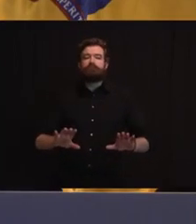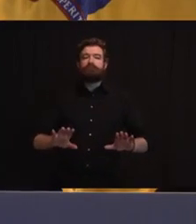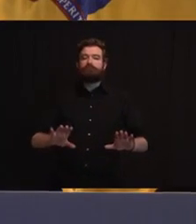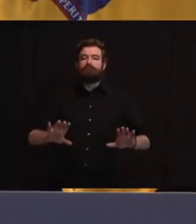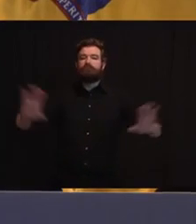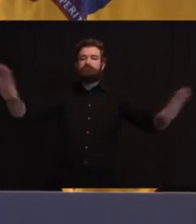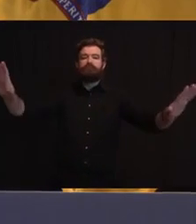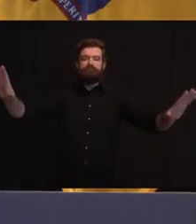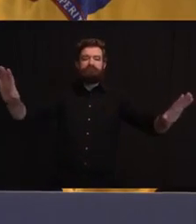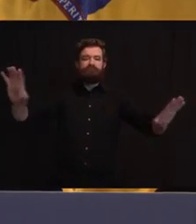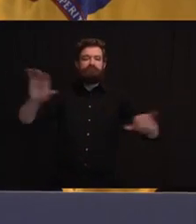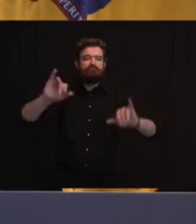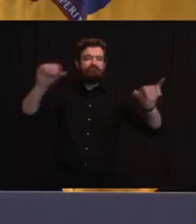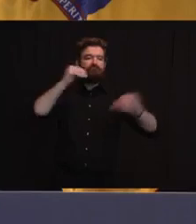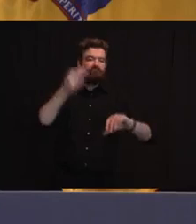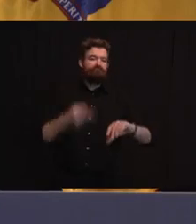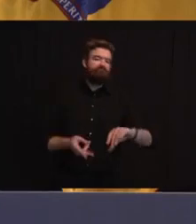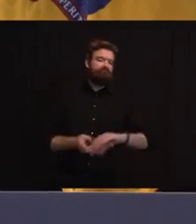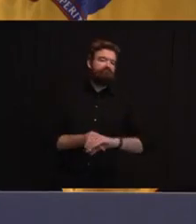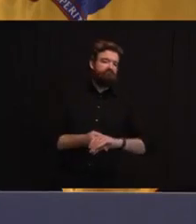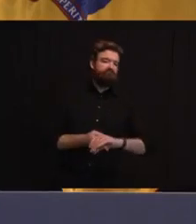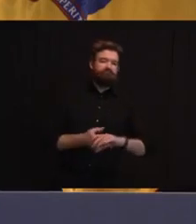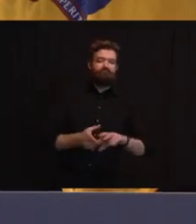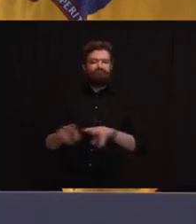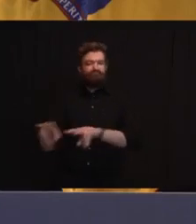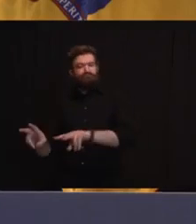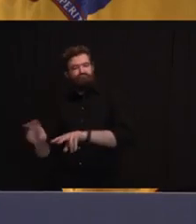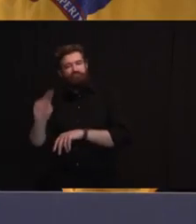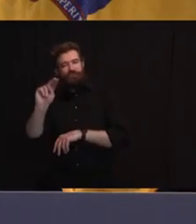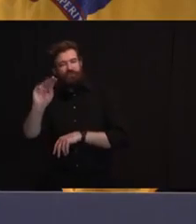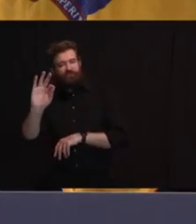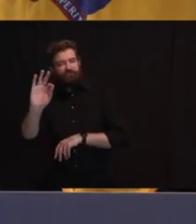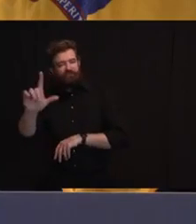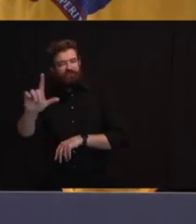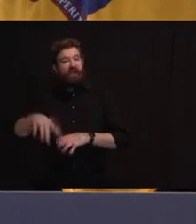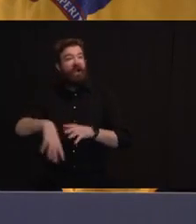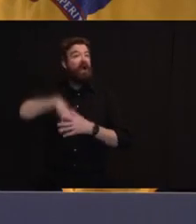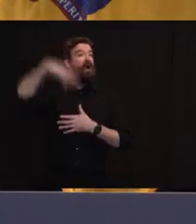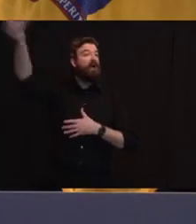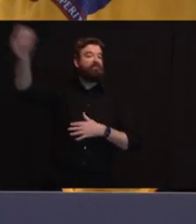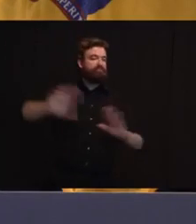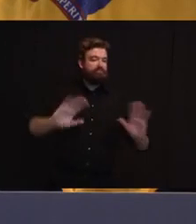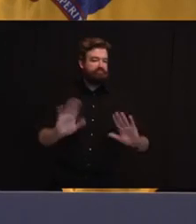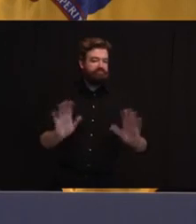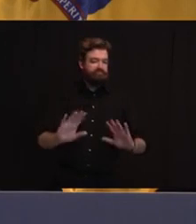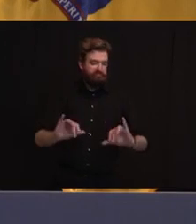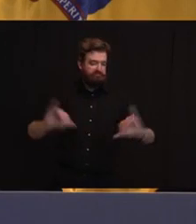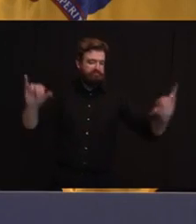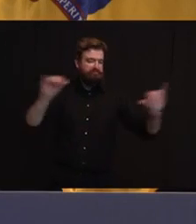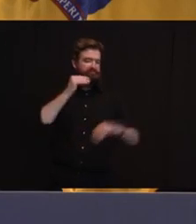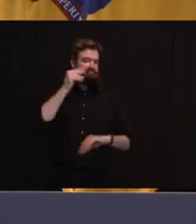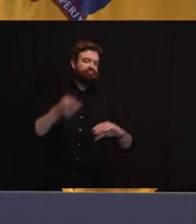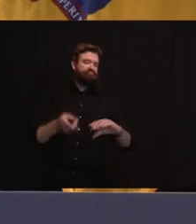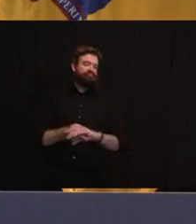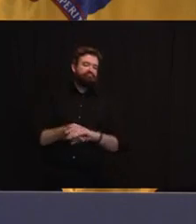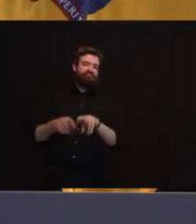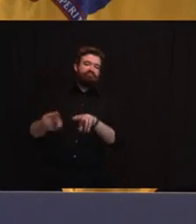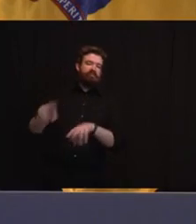games, and enjoy that from the comfort of your home, and probably give you similar advice